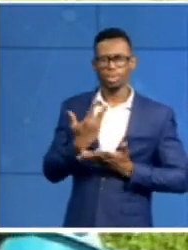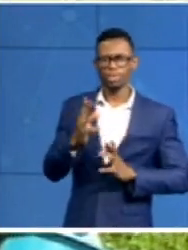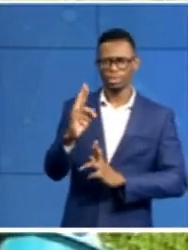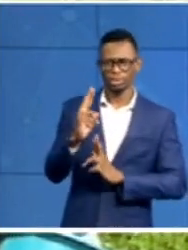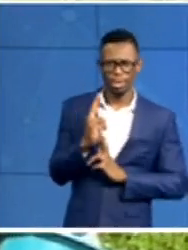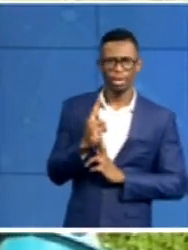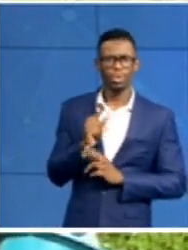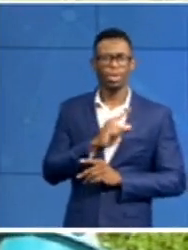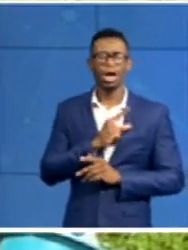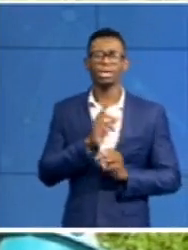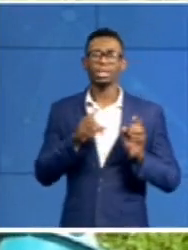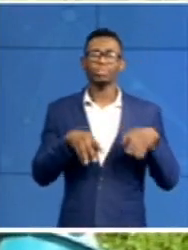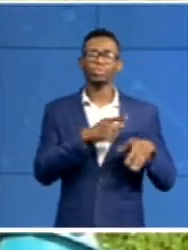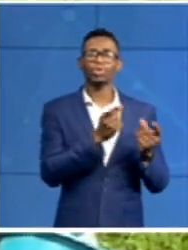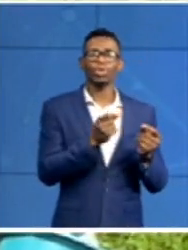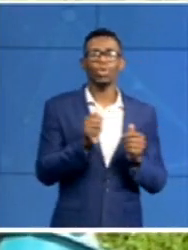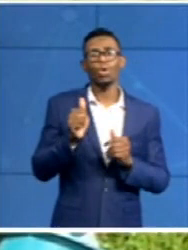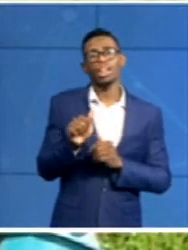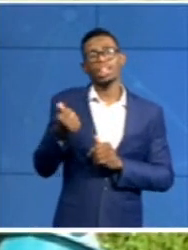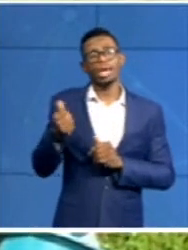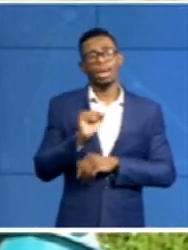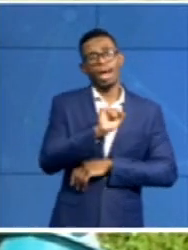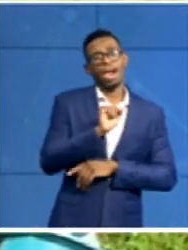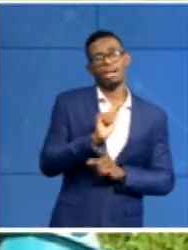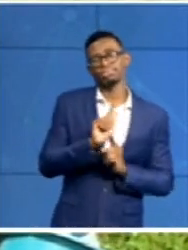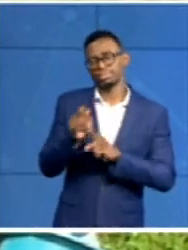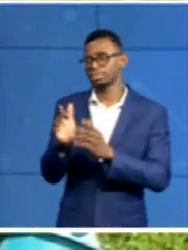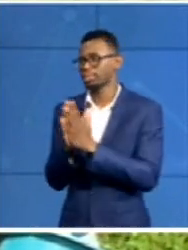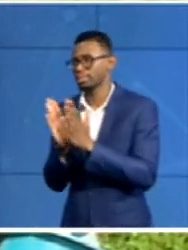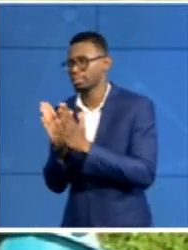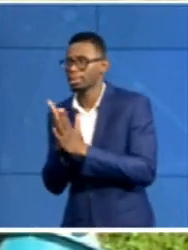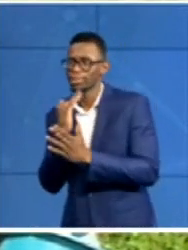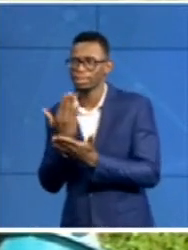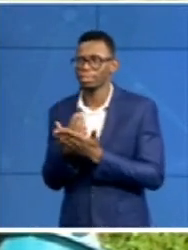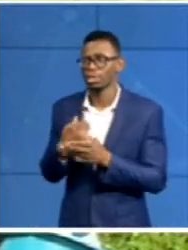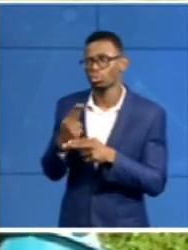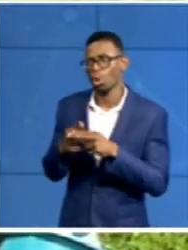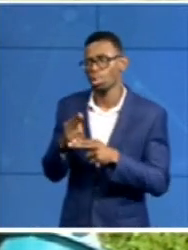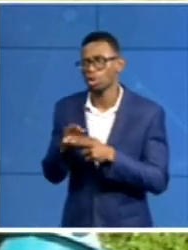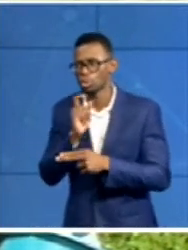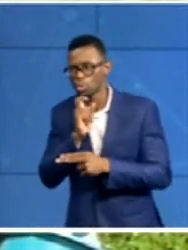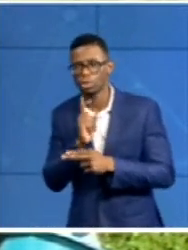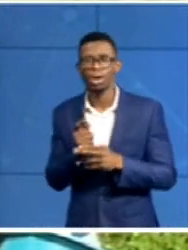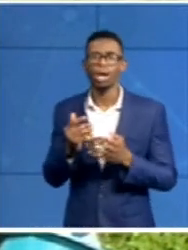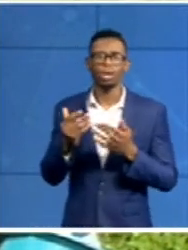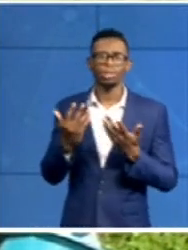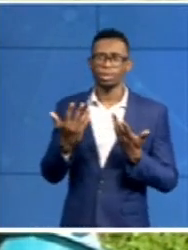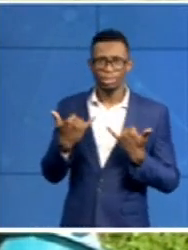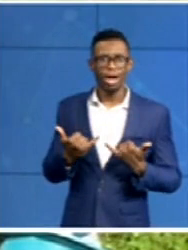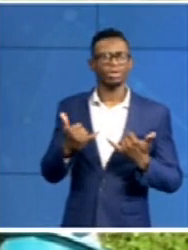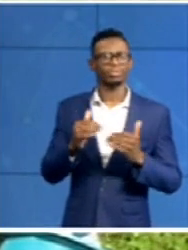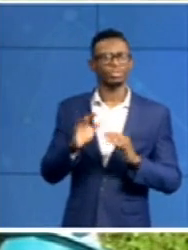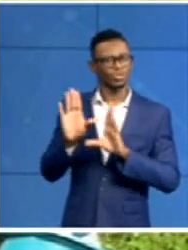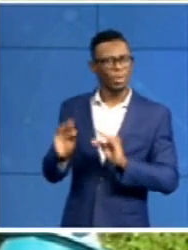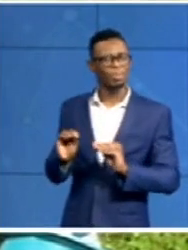to relieve herself. I think one thing also that I need to mention is that a school also benefited from this project,